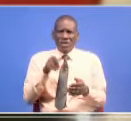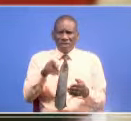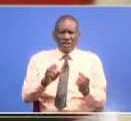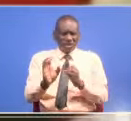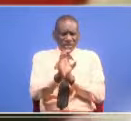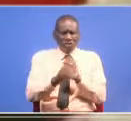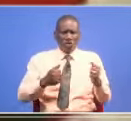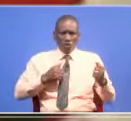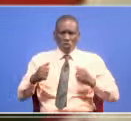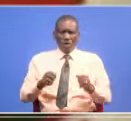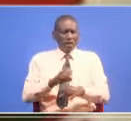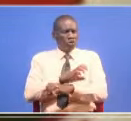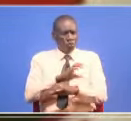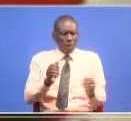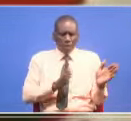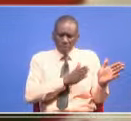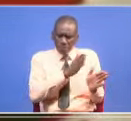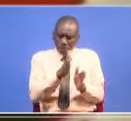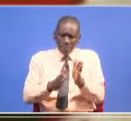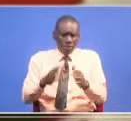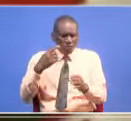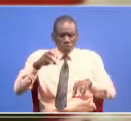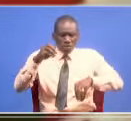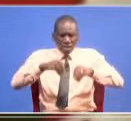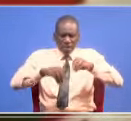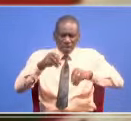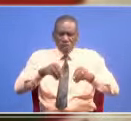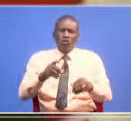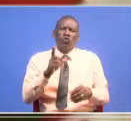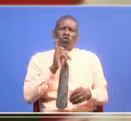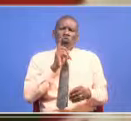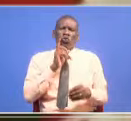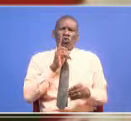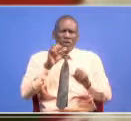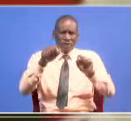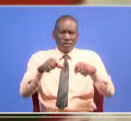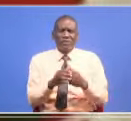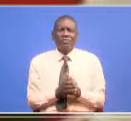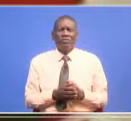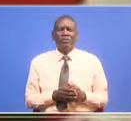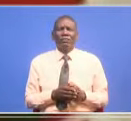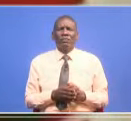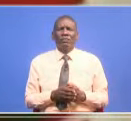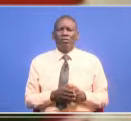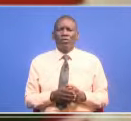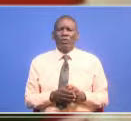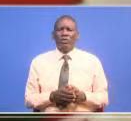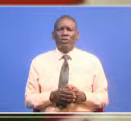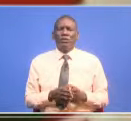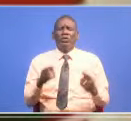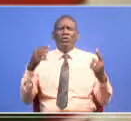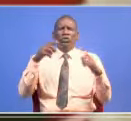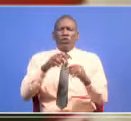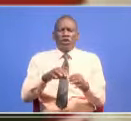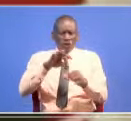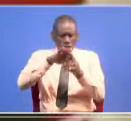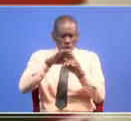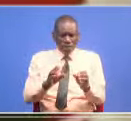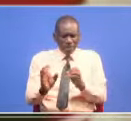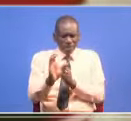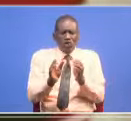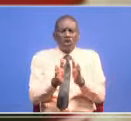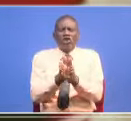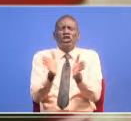is very, very well prepared for the election tomorrow. Yes. To the voters, the country at